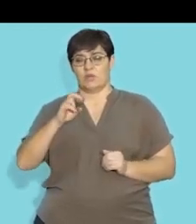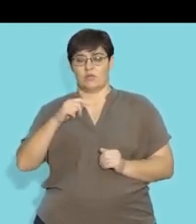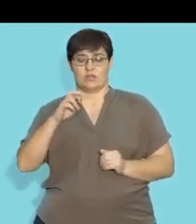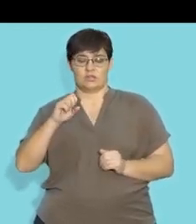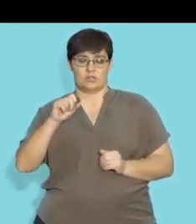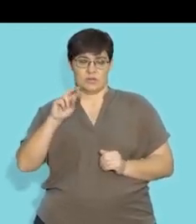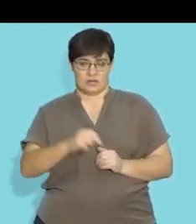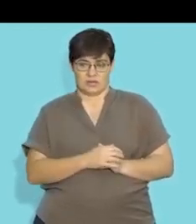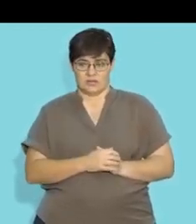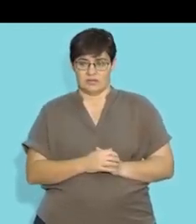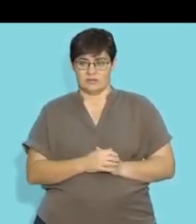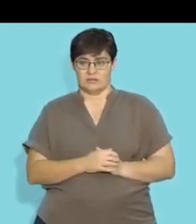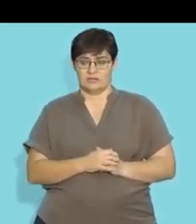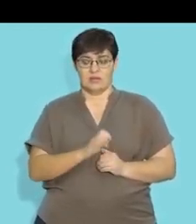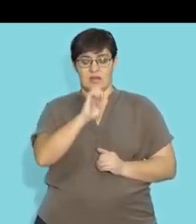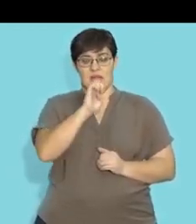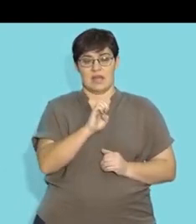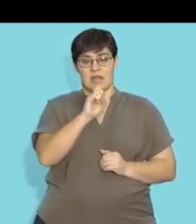Then extrapolation.